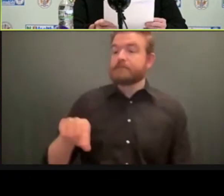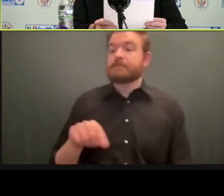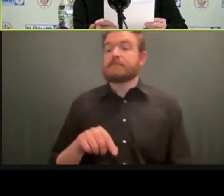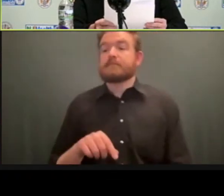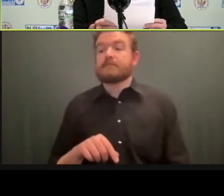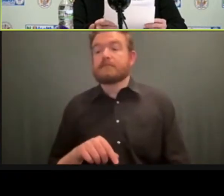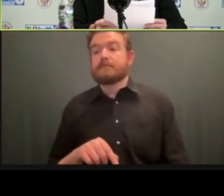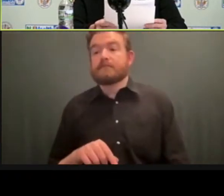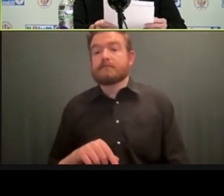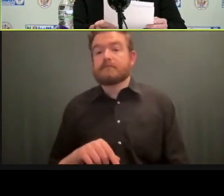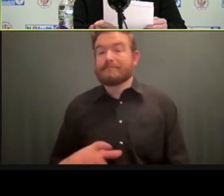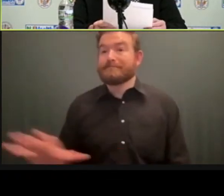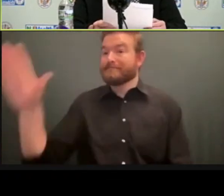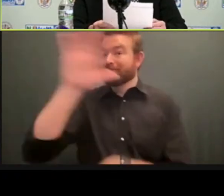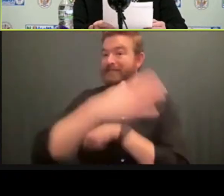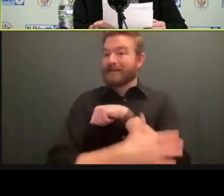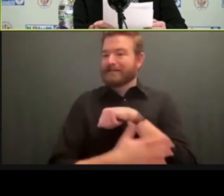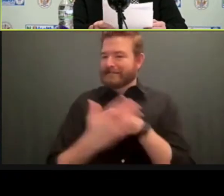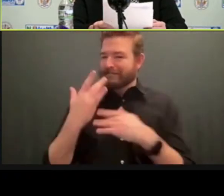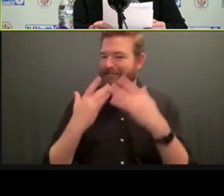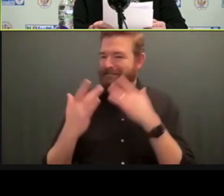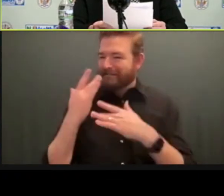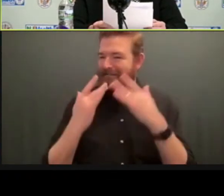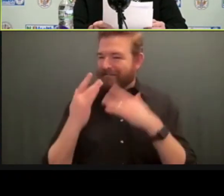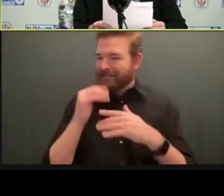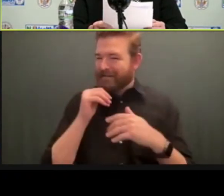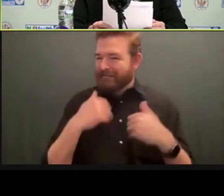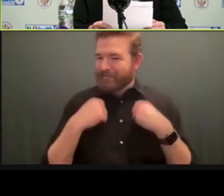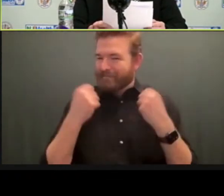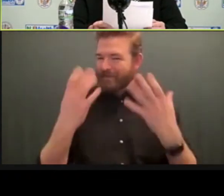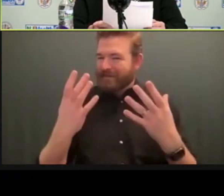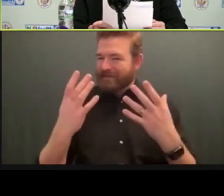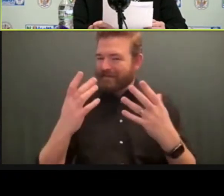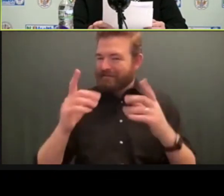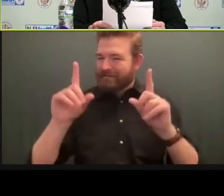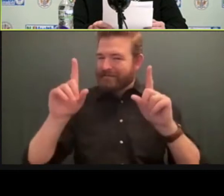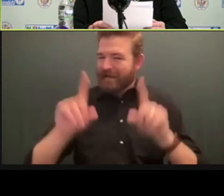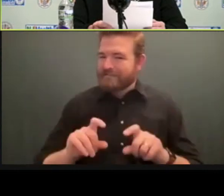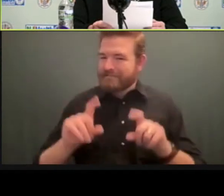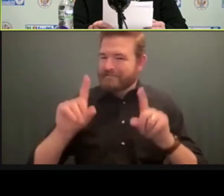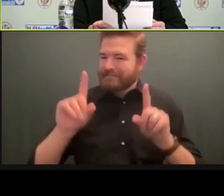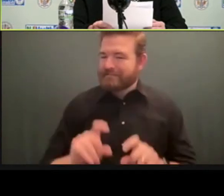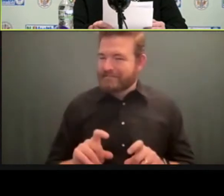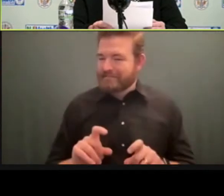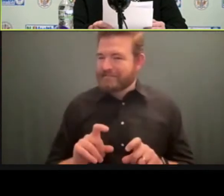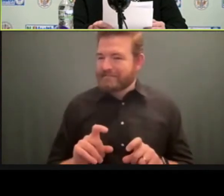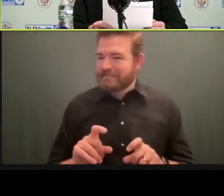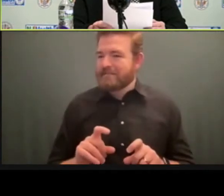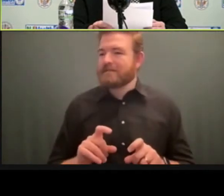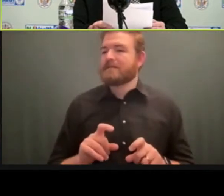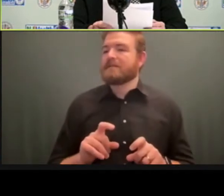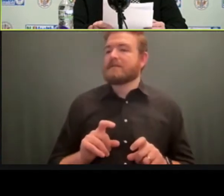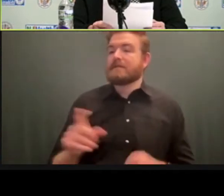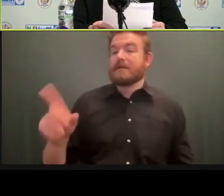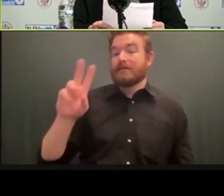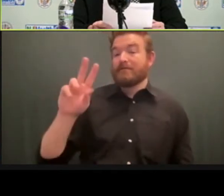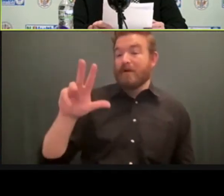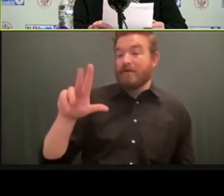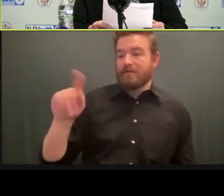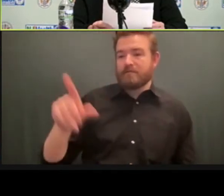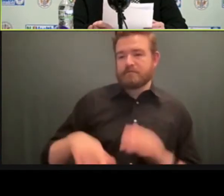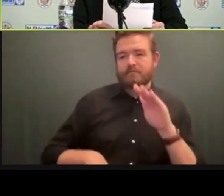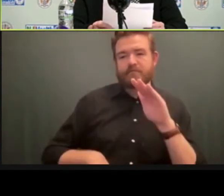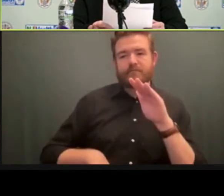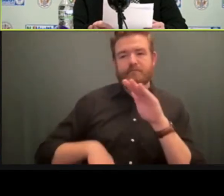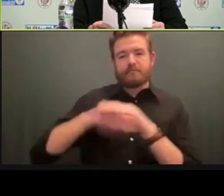constraints of test kits overall, Vault has capped the number of daily requests for New Jersey to 30,000